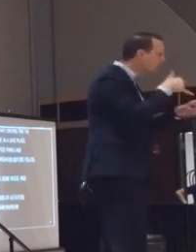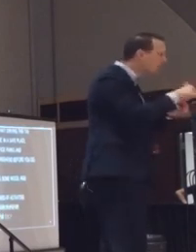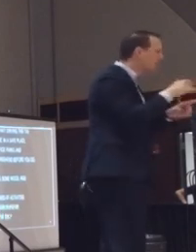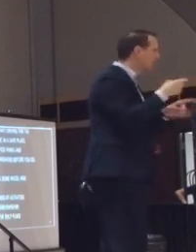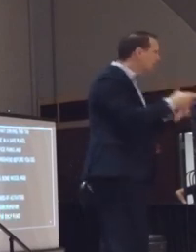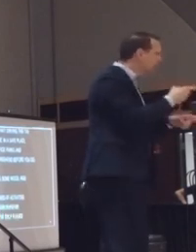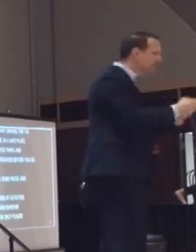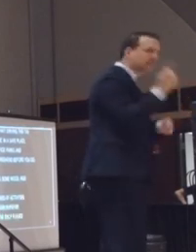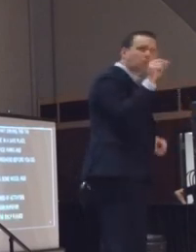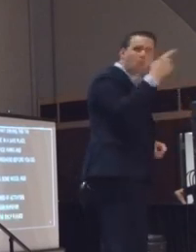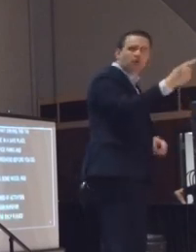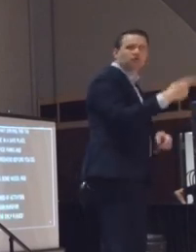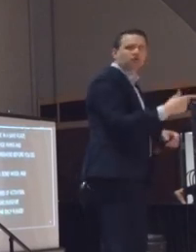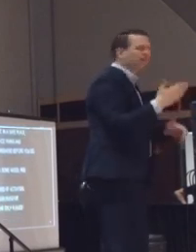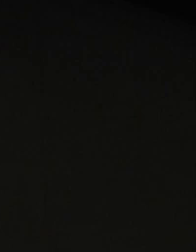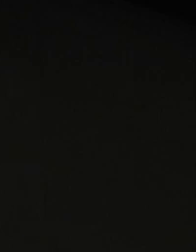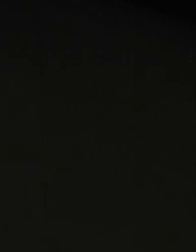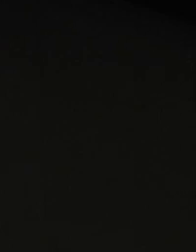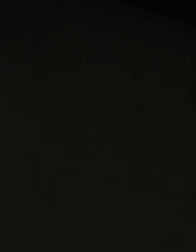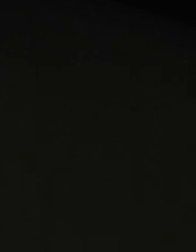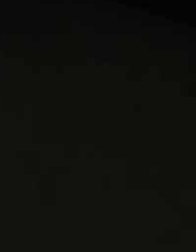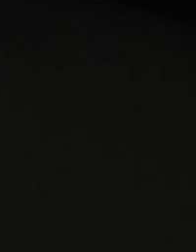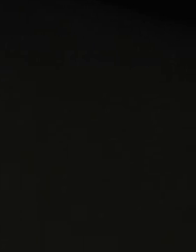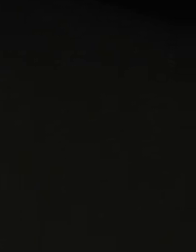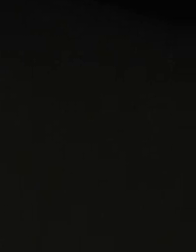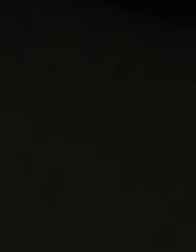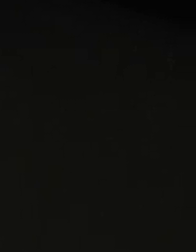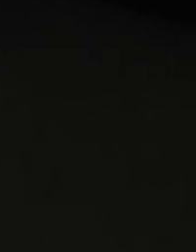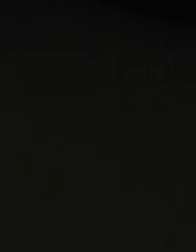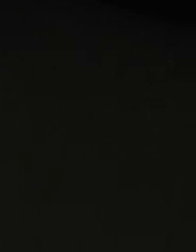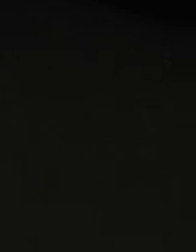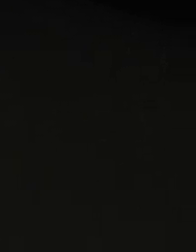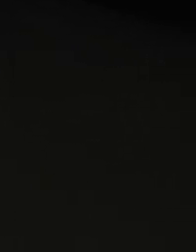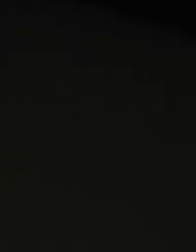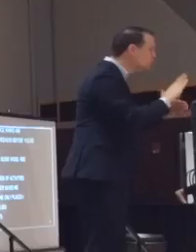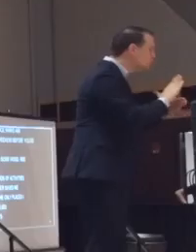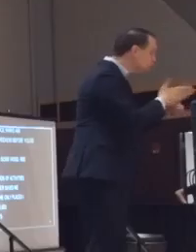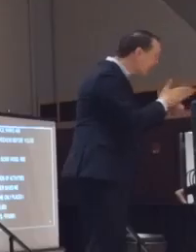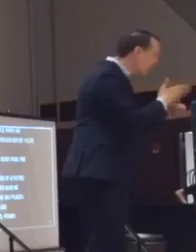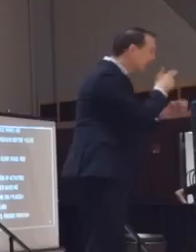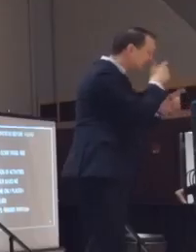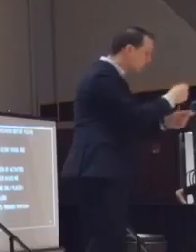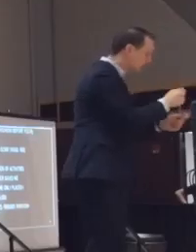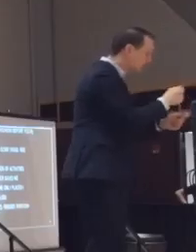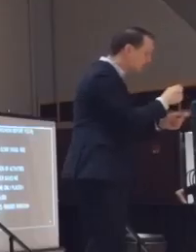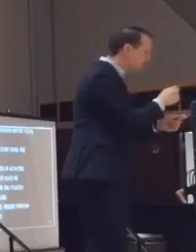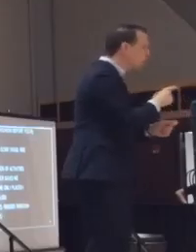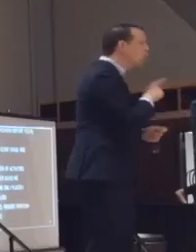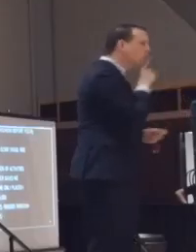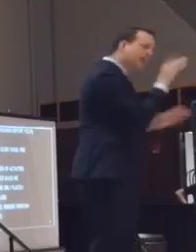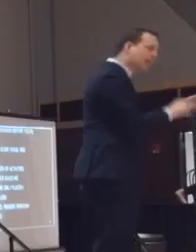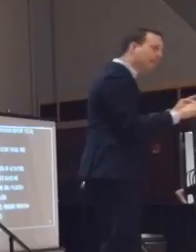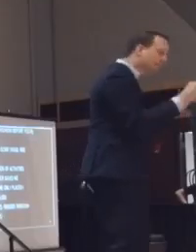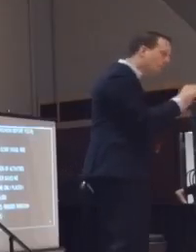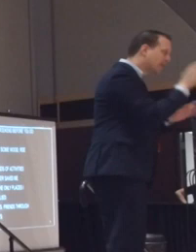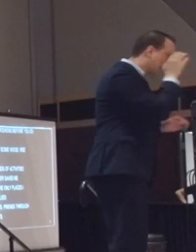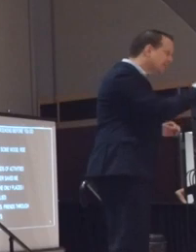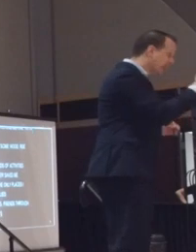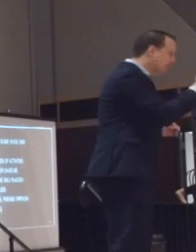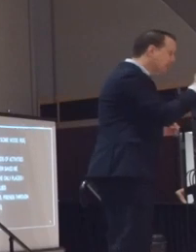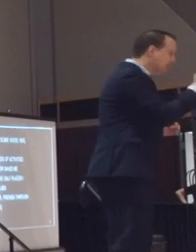teased. Shared interests. Friends through shared interests. Really important